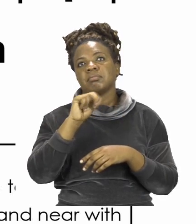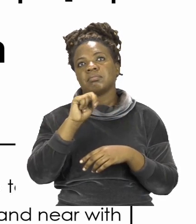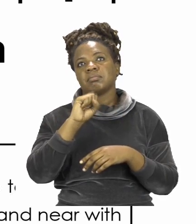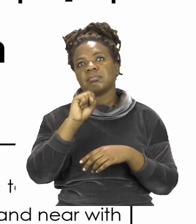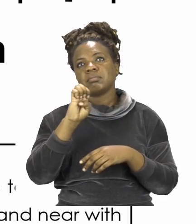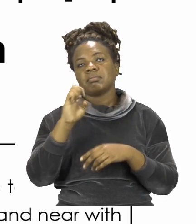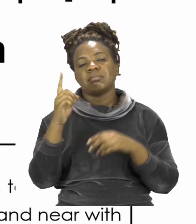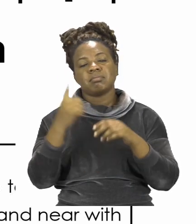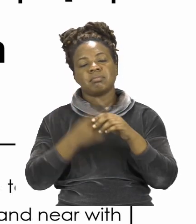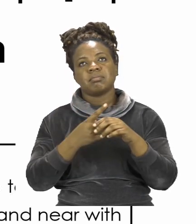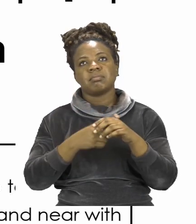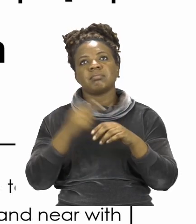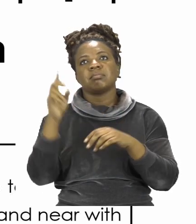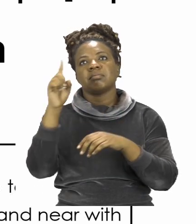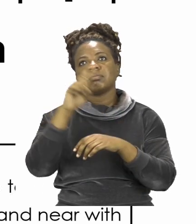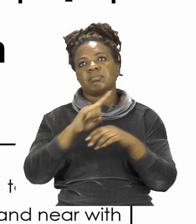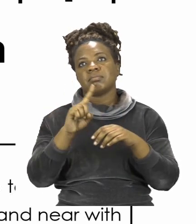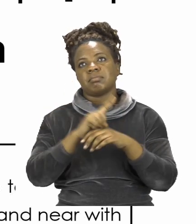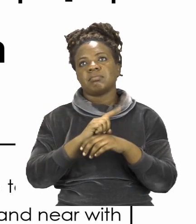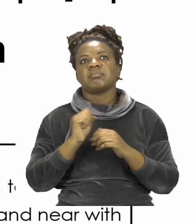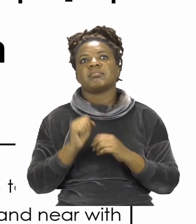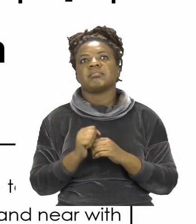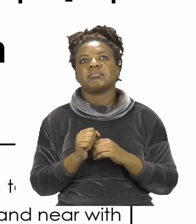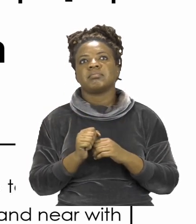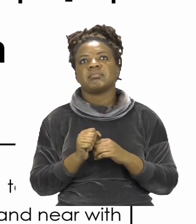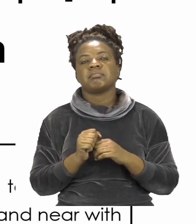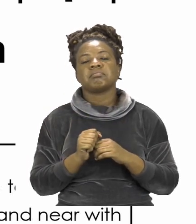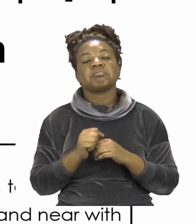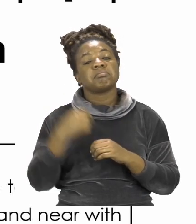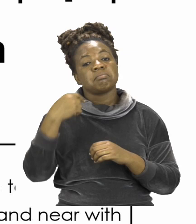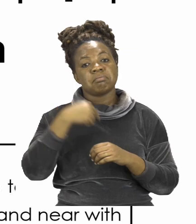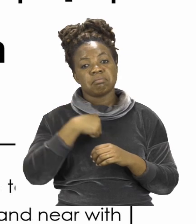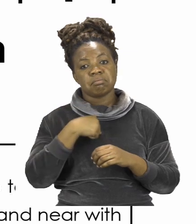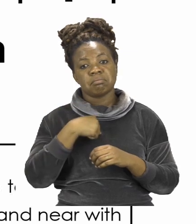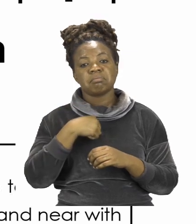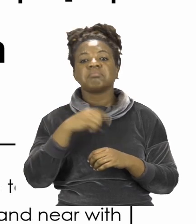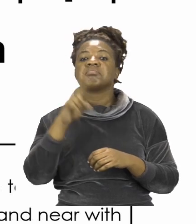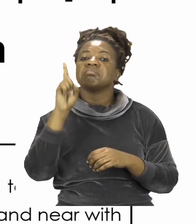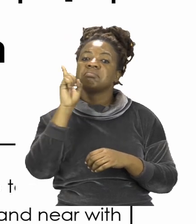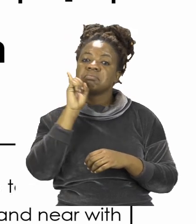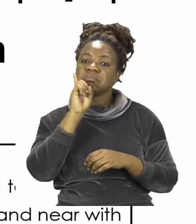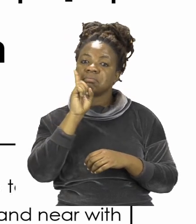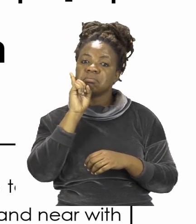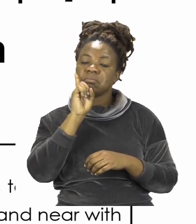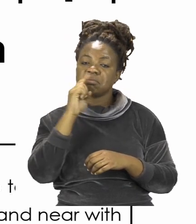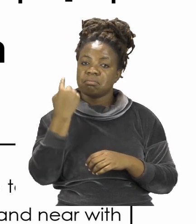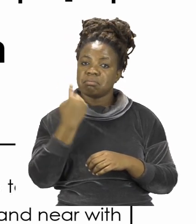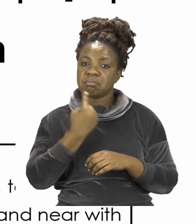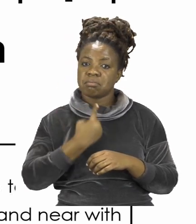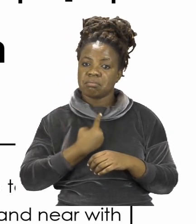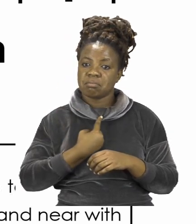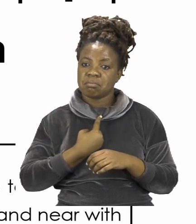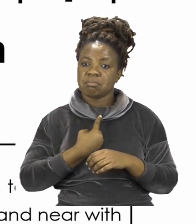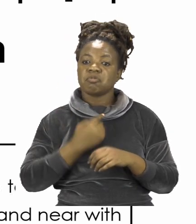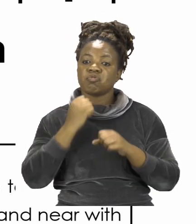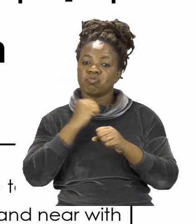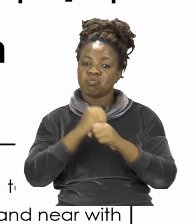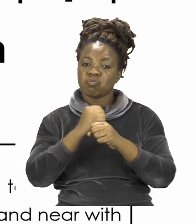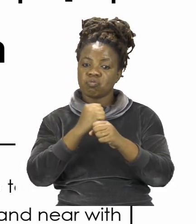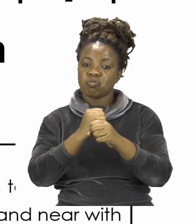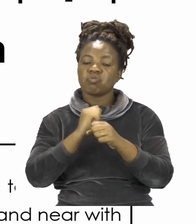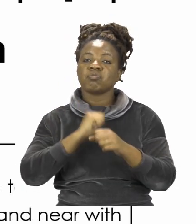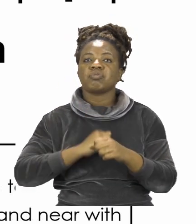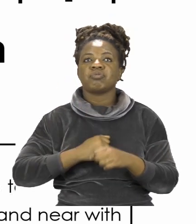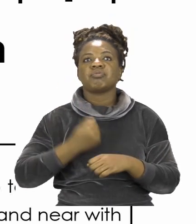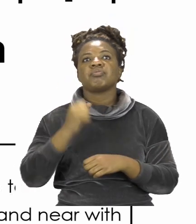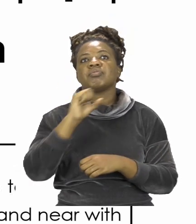day. I must also take care of myself to keep my senses